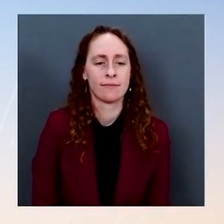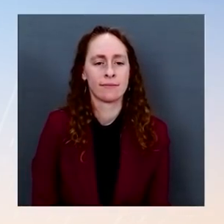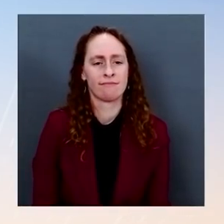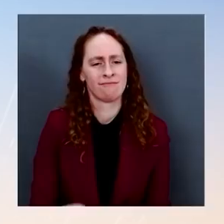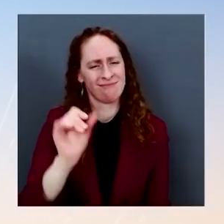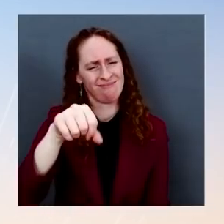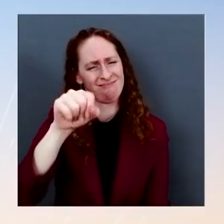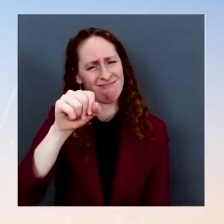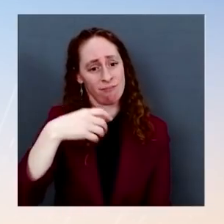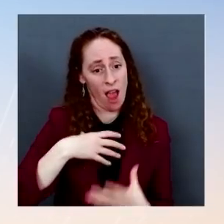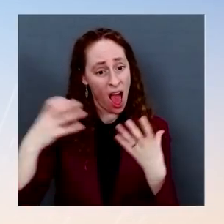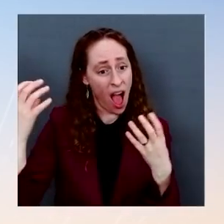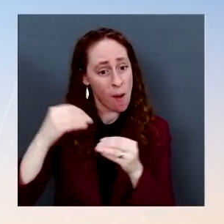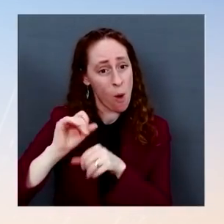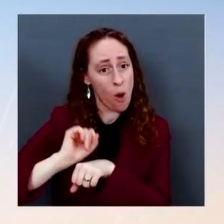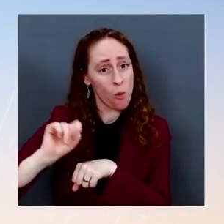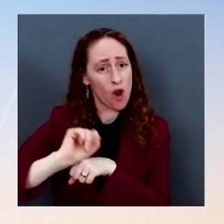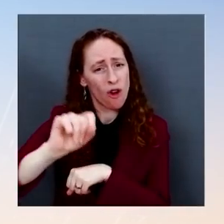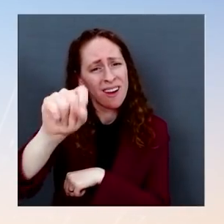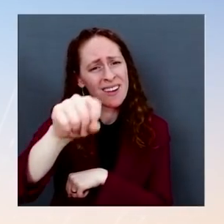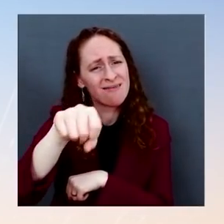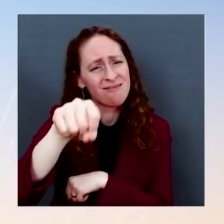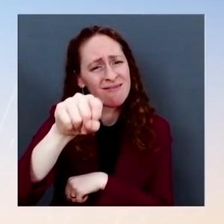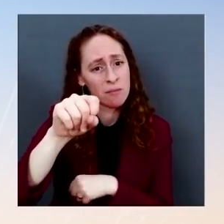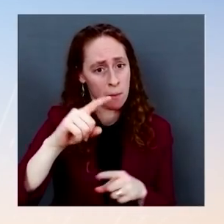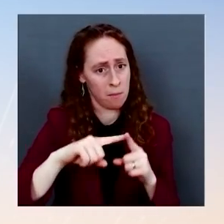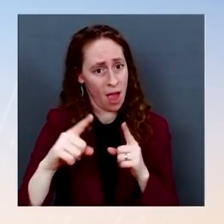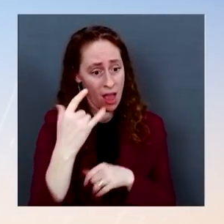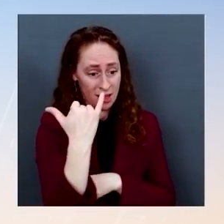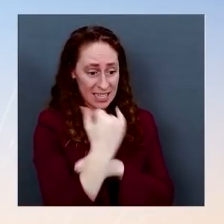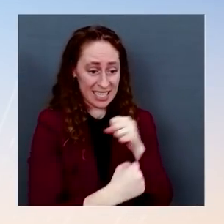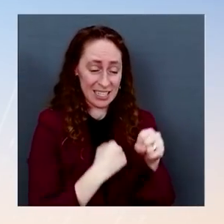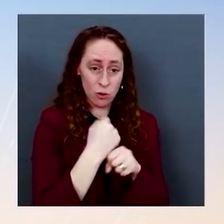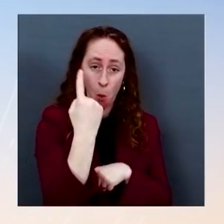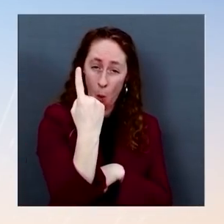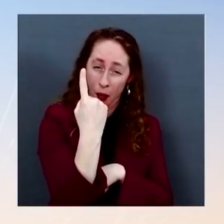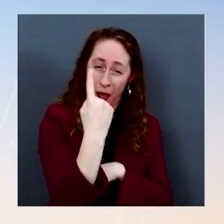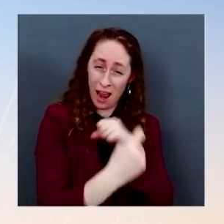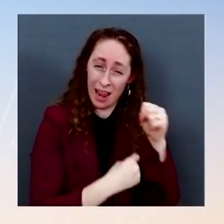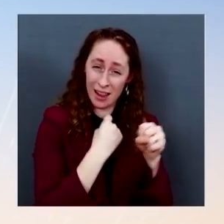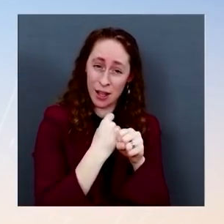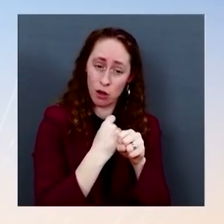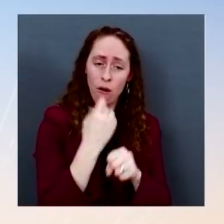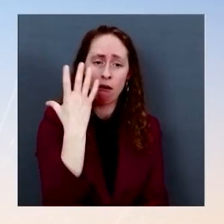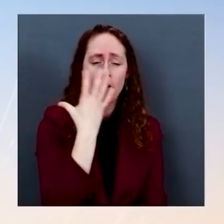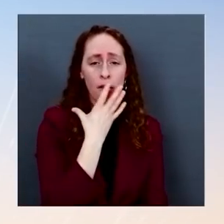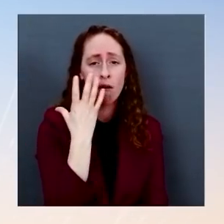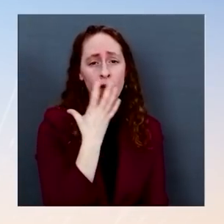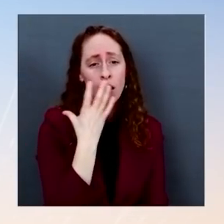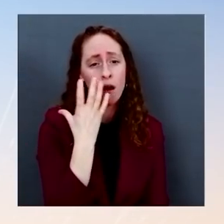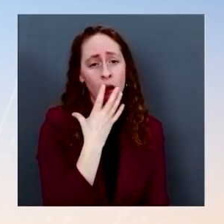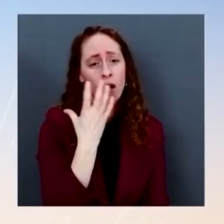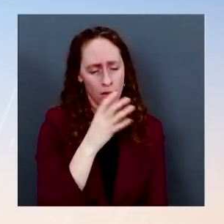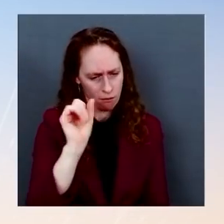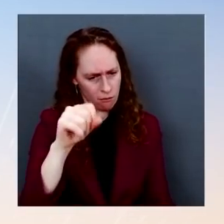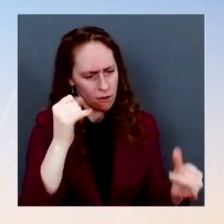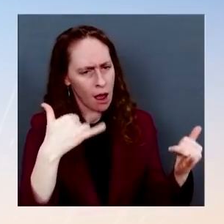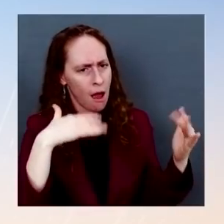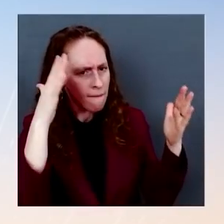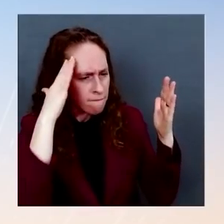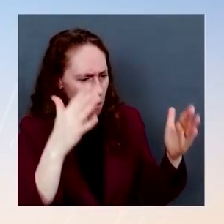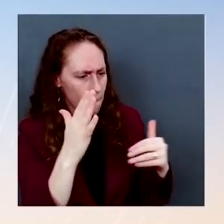is front and center at the agenda, on the agenda next year. You heard Leader Schumer say that. The president reiterated that, I think, in